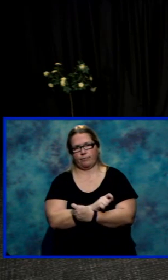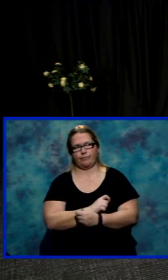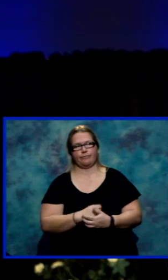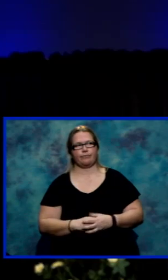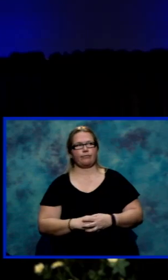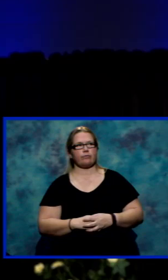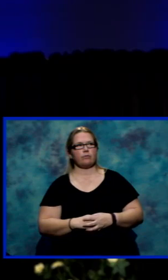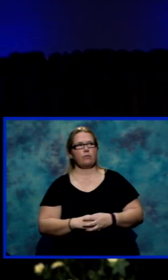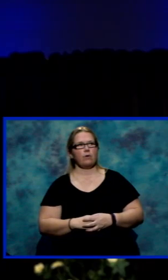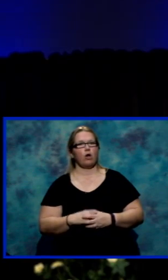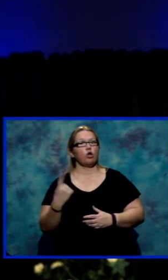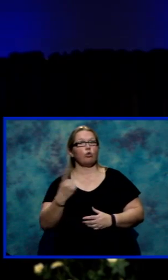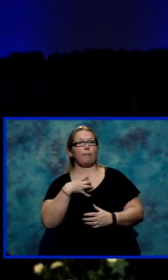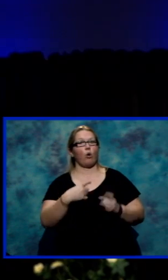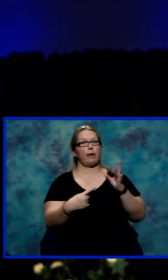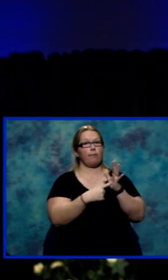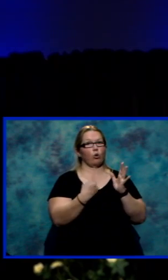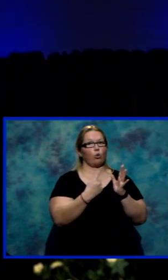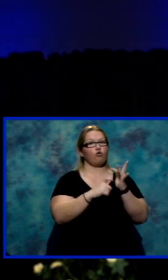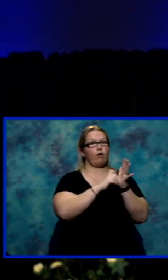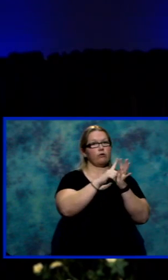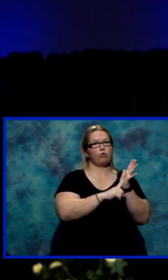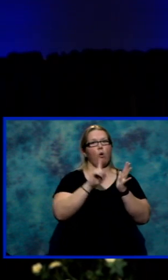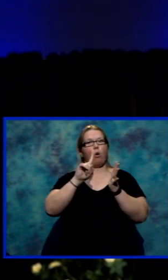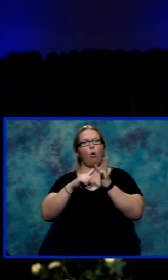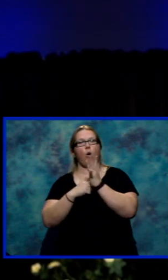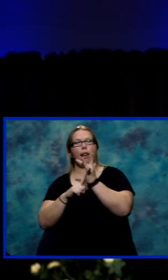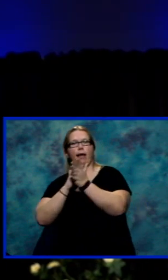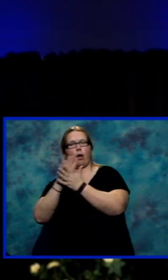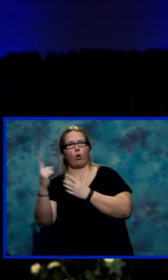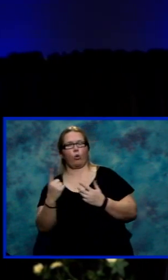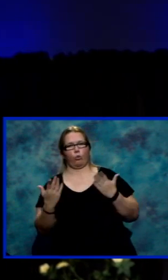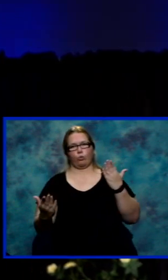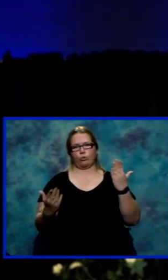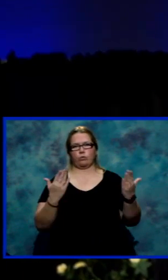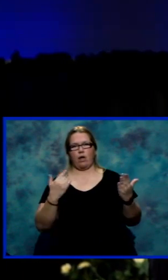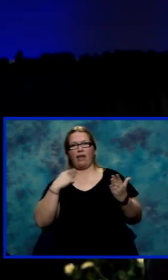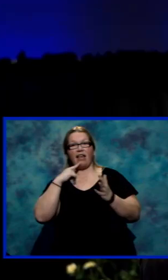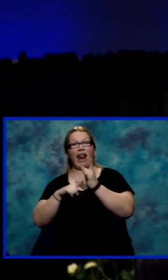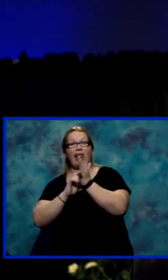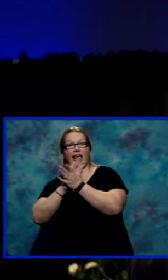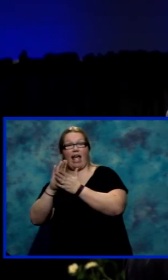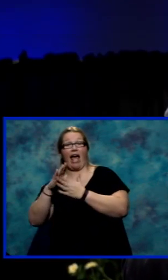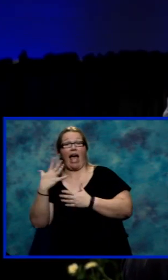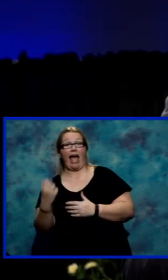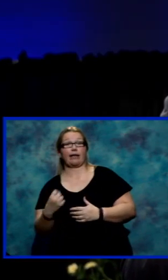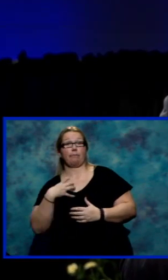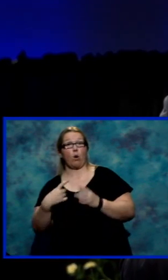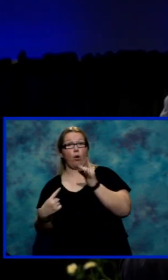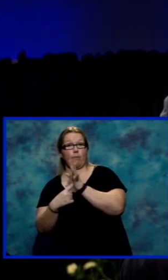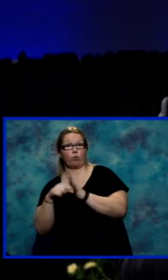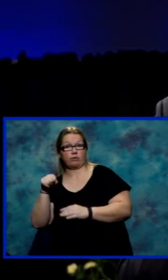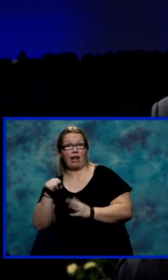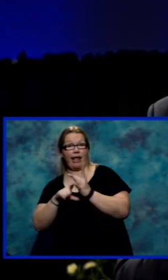So who had more significance, Rachel or Leah? I think Leah, the disgusting one, definitely had more